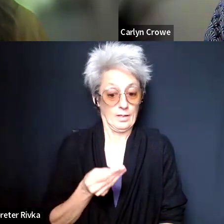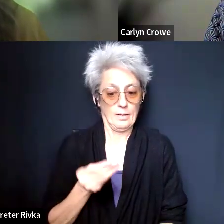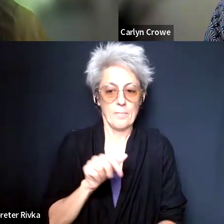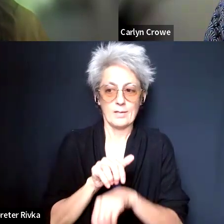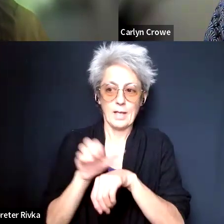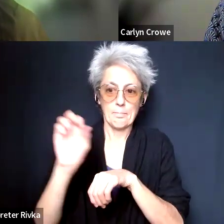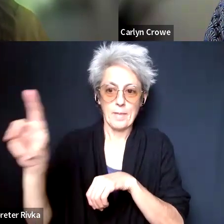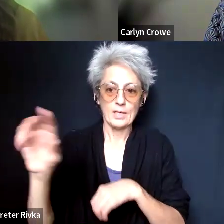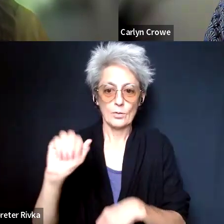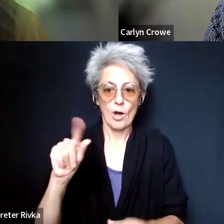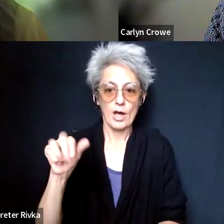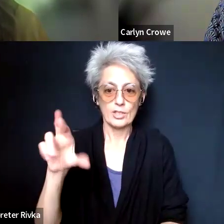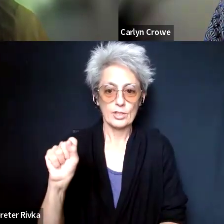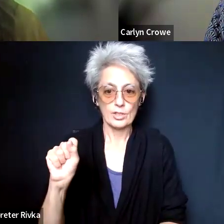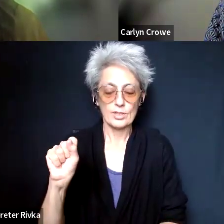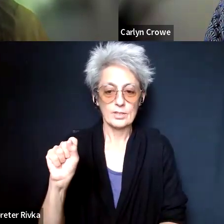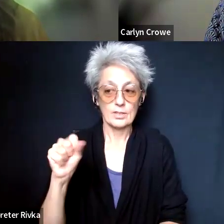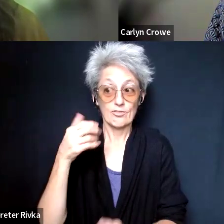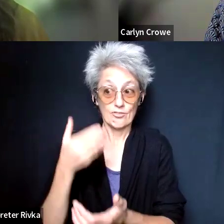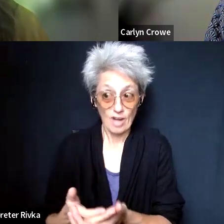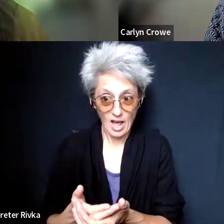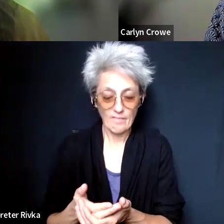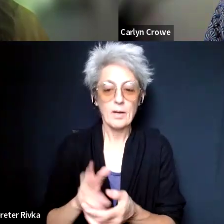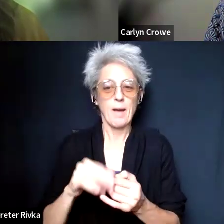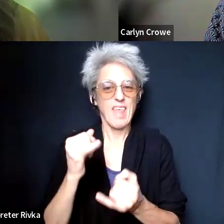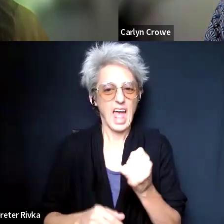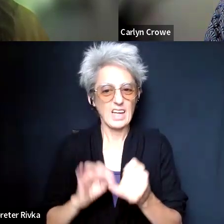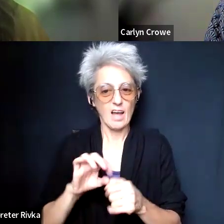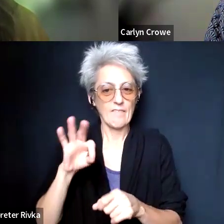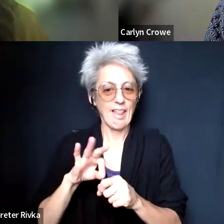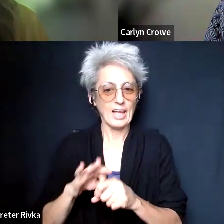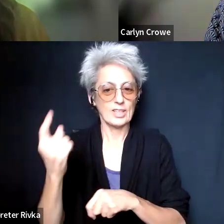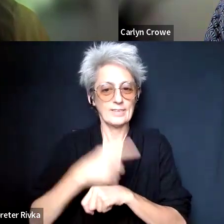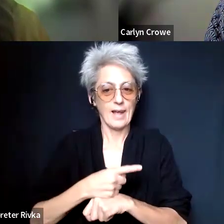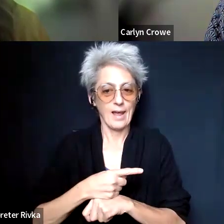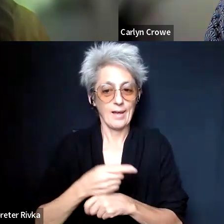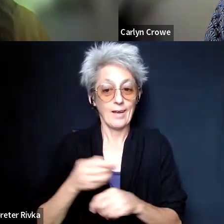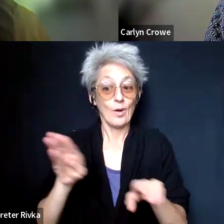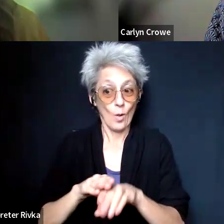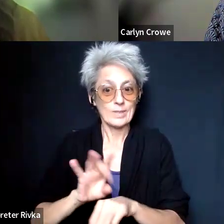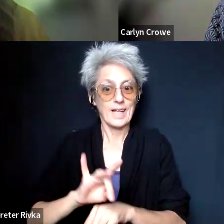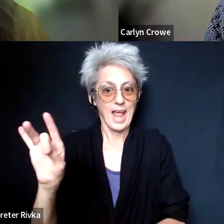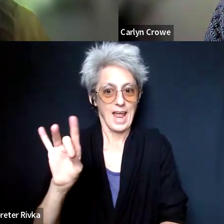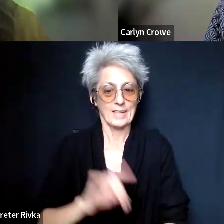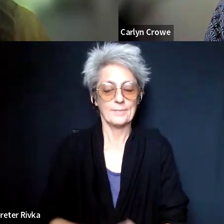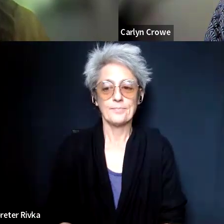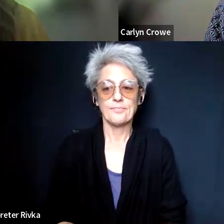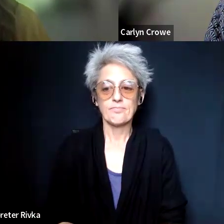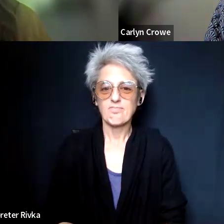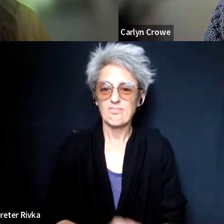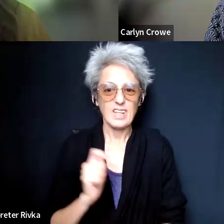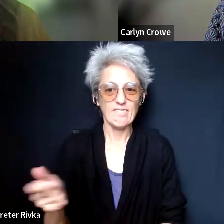in the auditor's office by the end of election day, when the polls close at 8. So it's a really fast